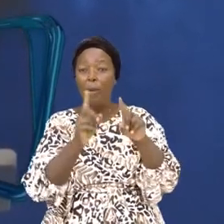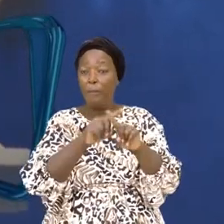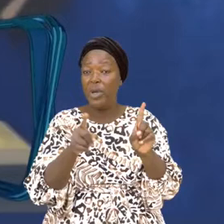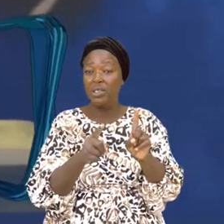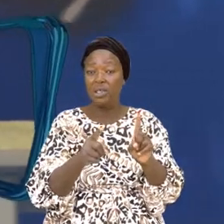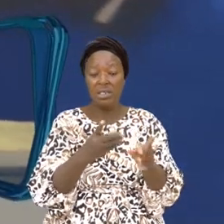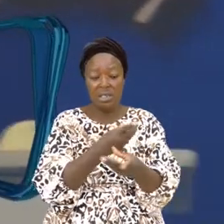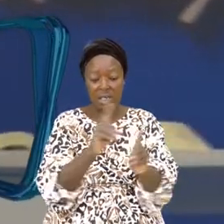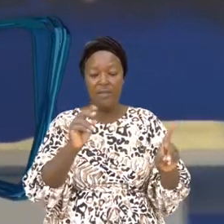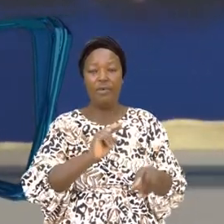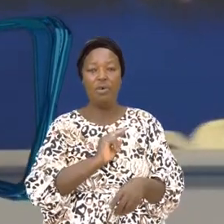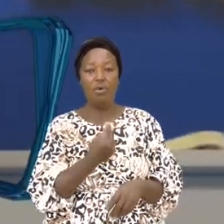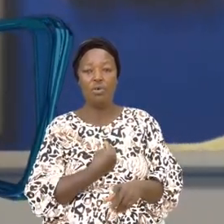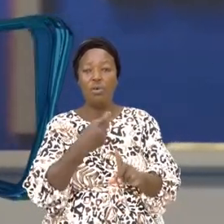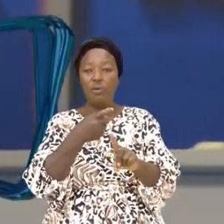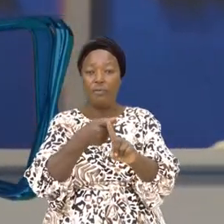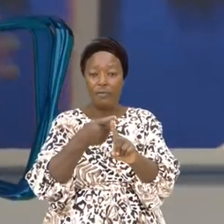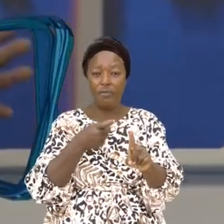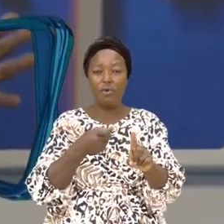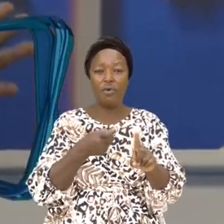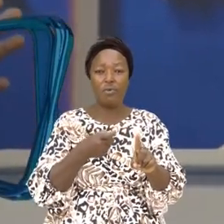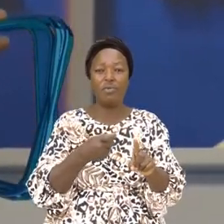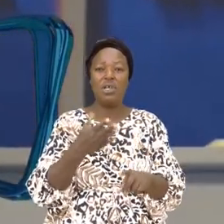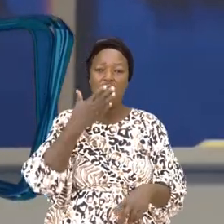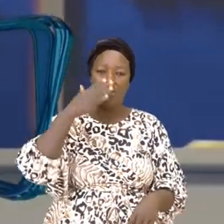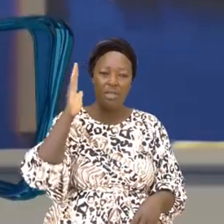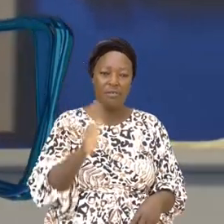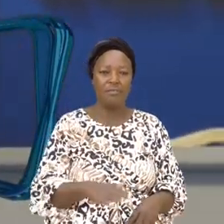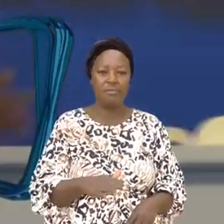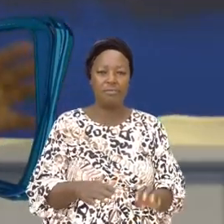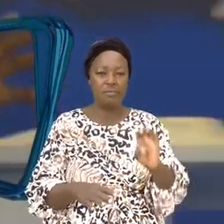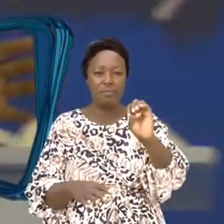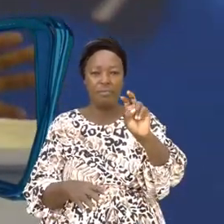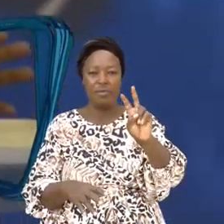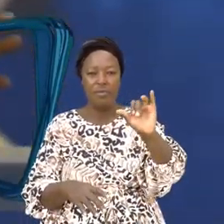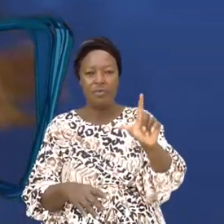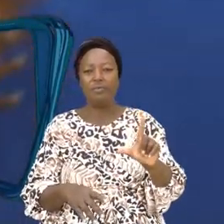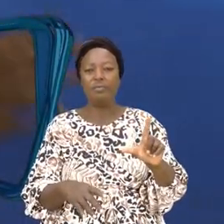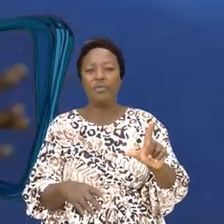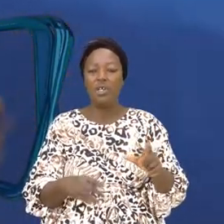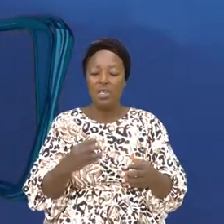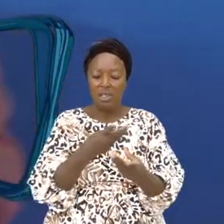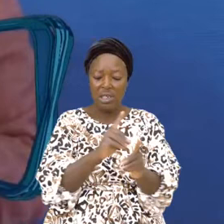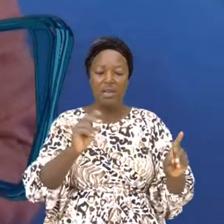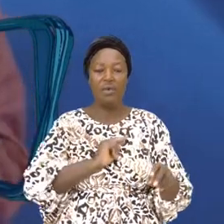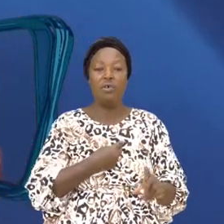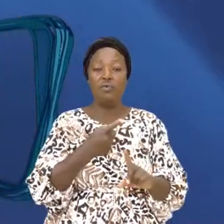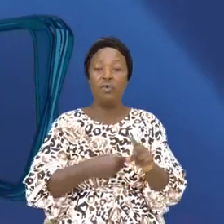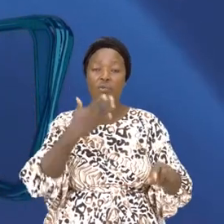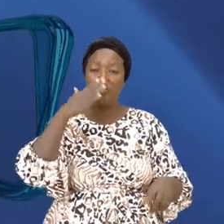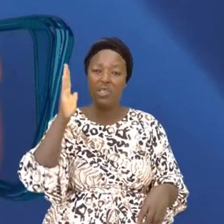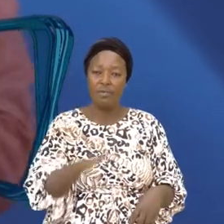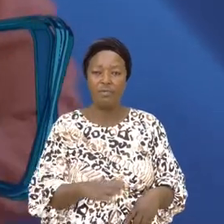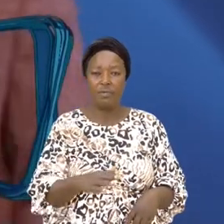deliver us from evil. Deliver us from evil.